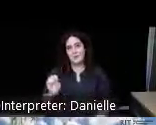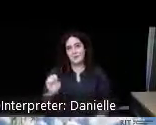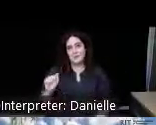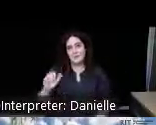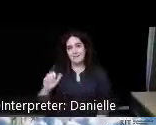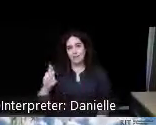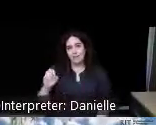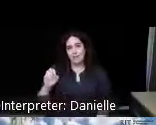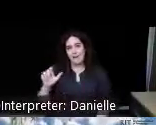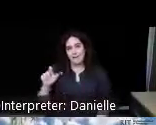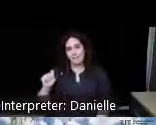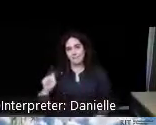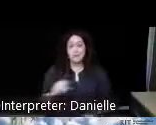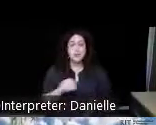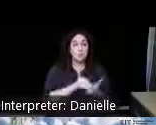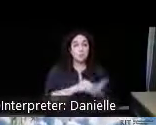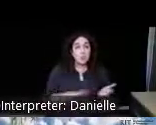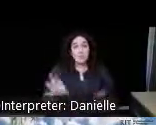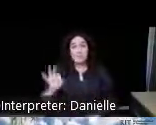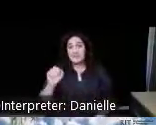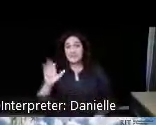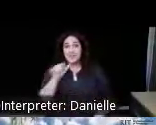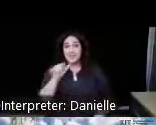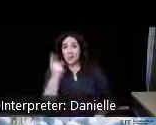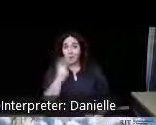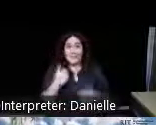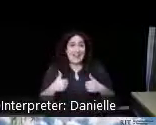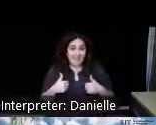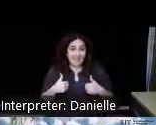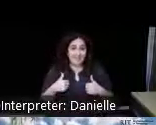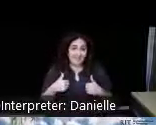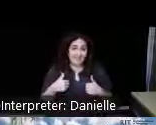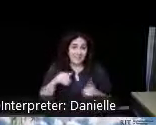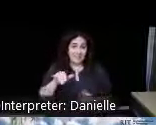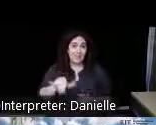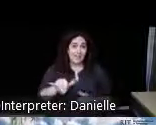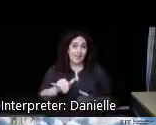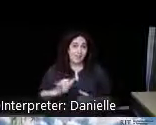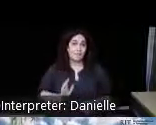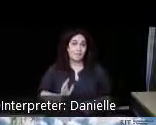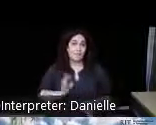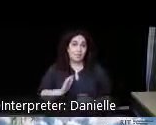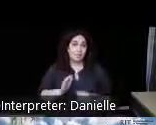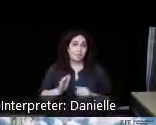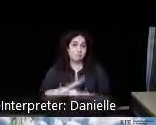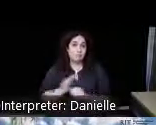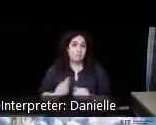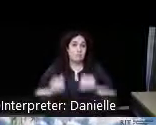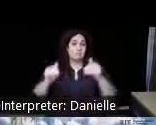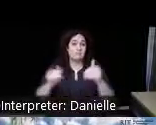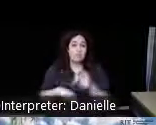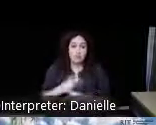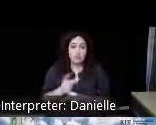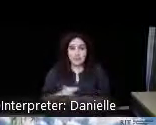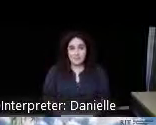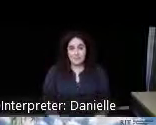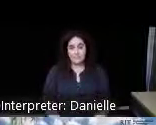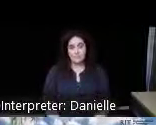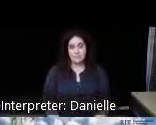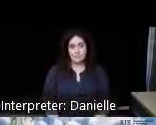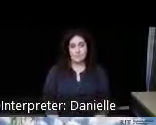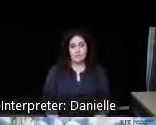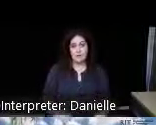even faculty don't always have access to that resource. And there's not really any good alternative as well.